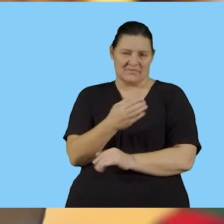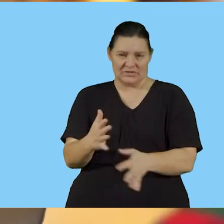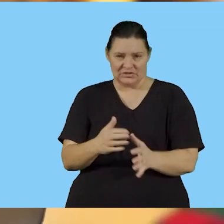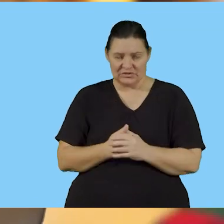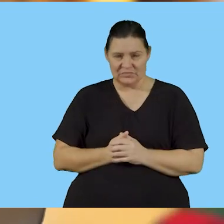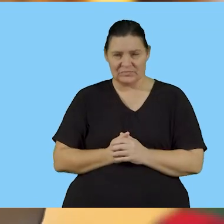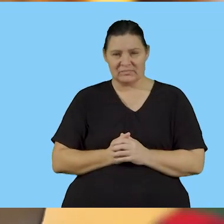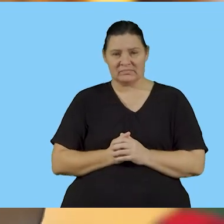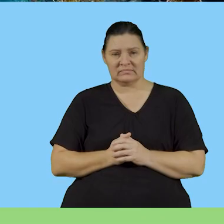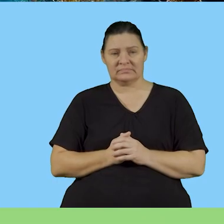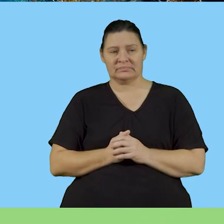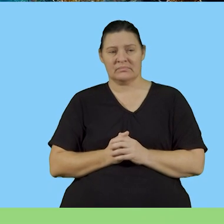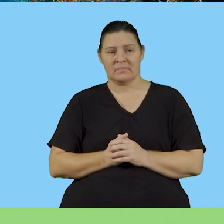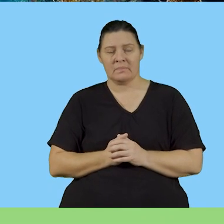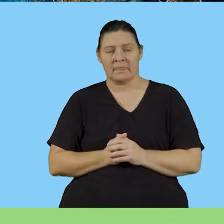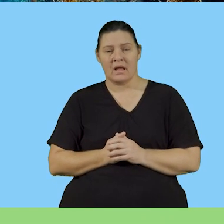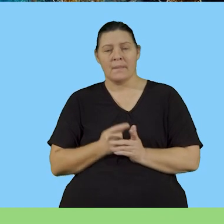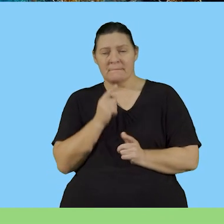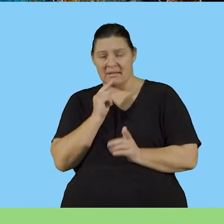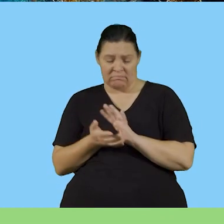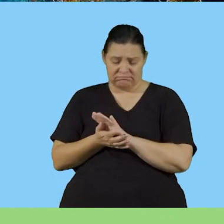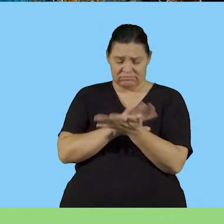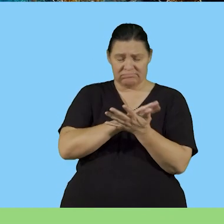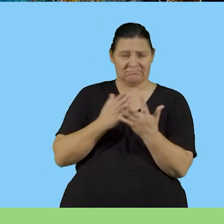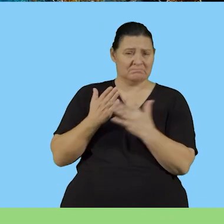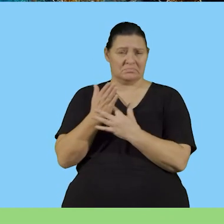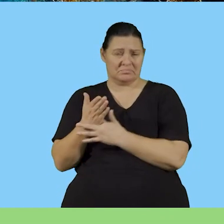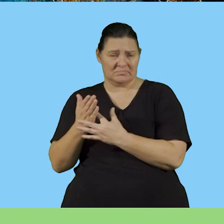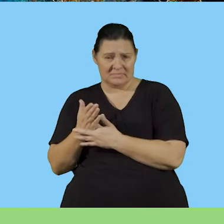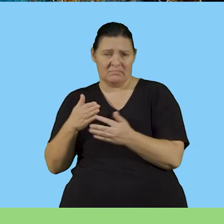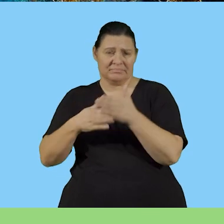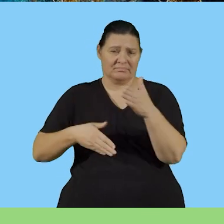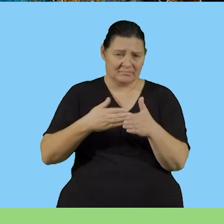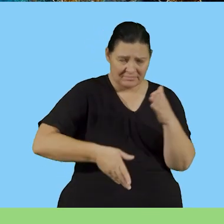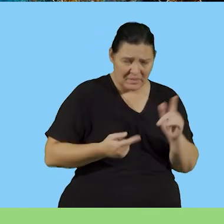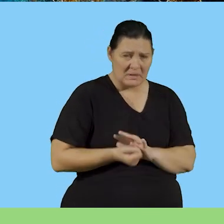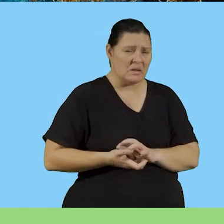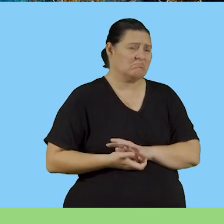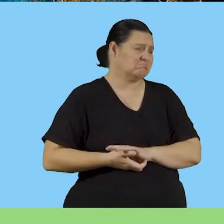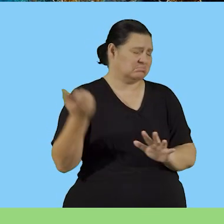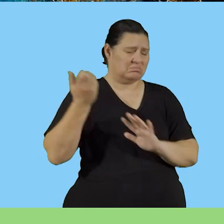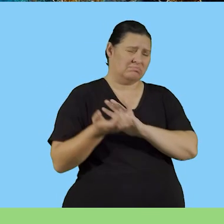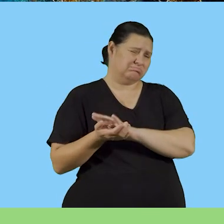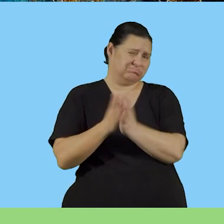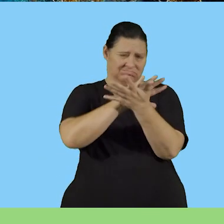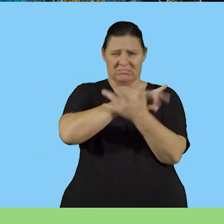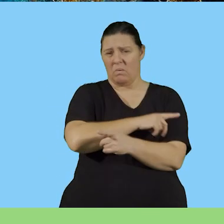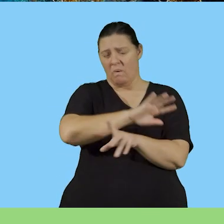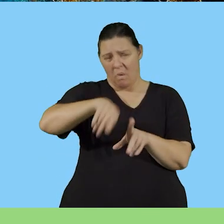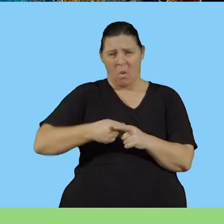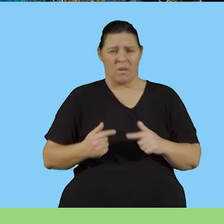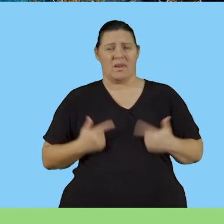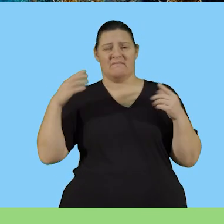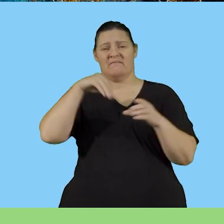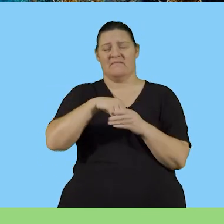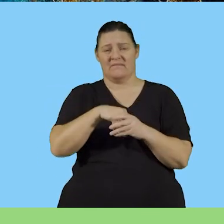that. So interruptions to an ecosystem can be disastrous for all organisms